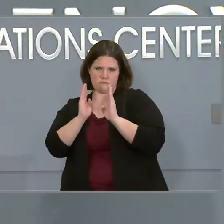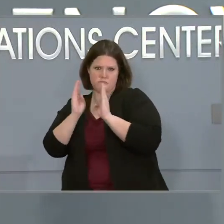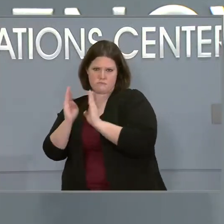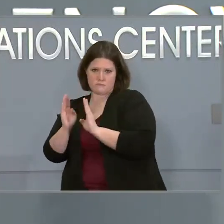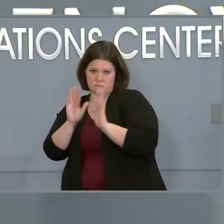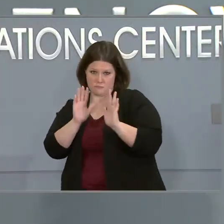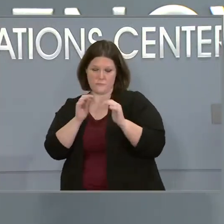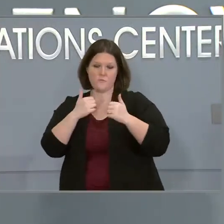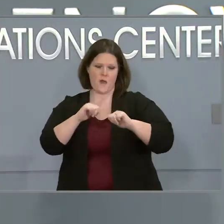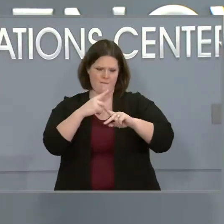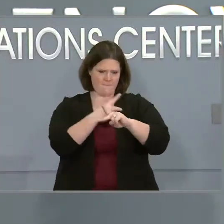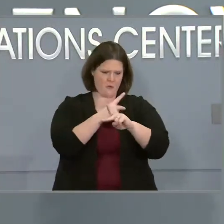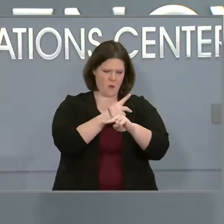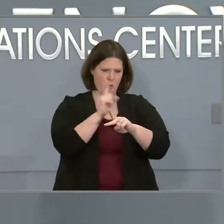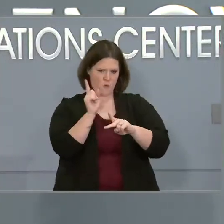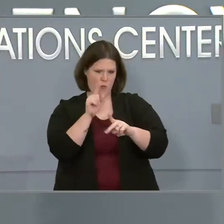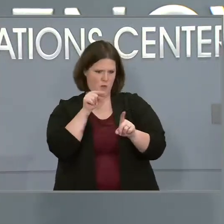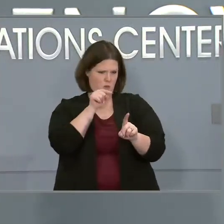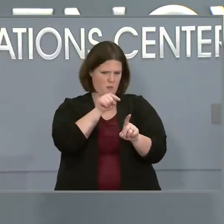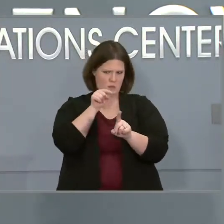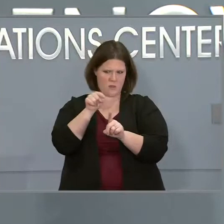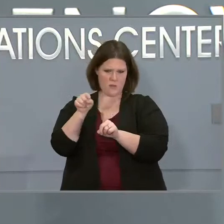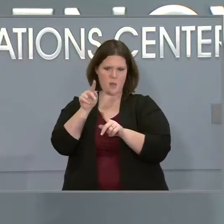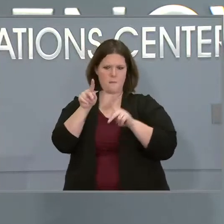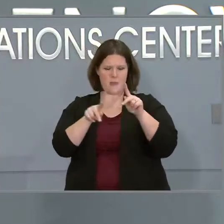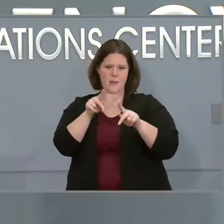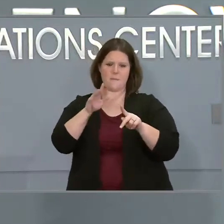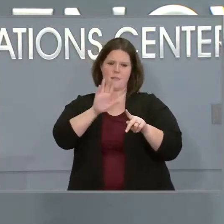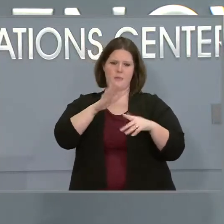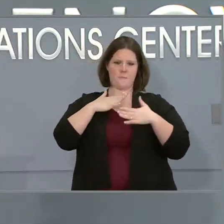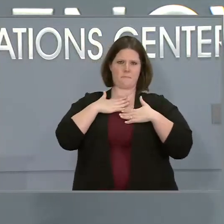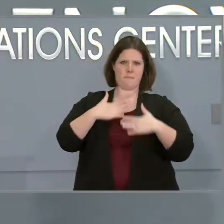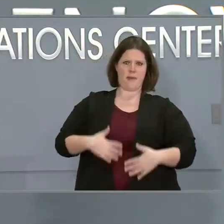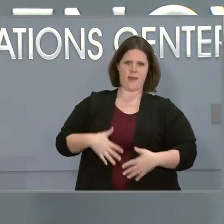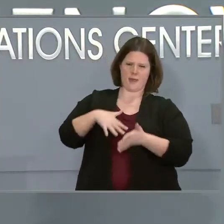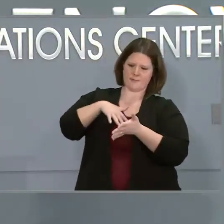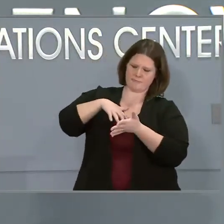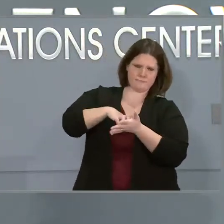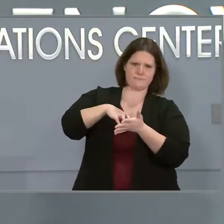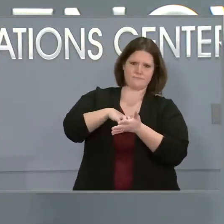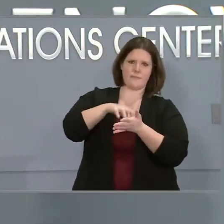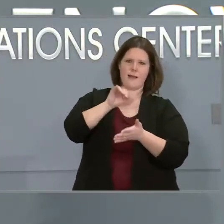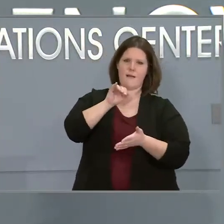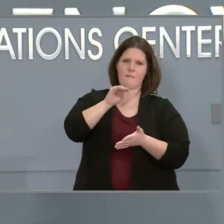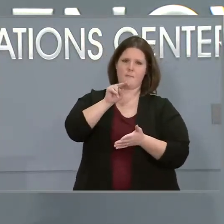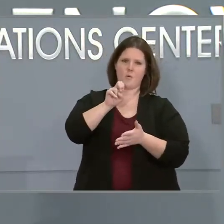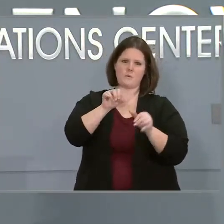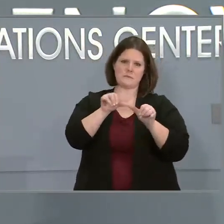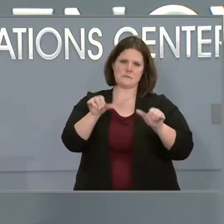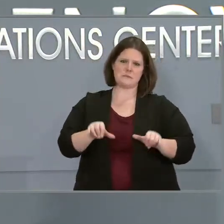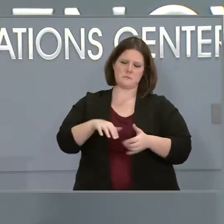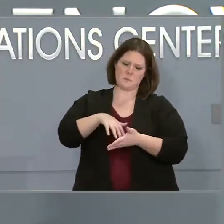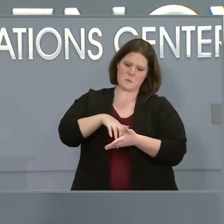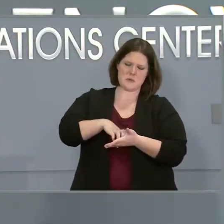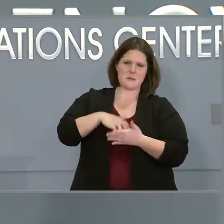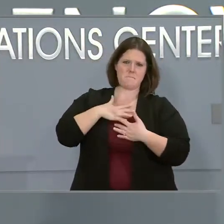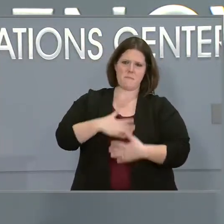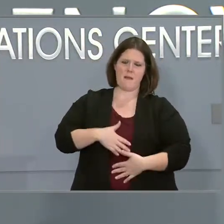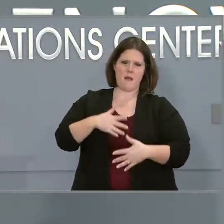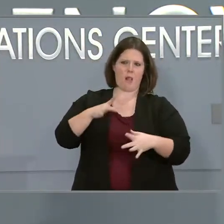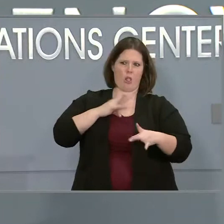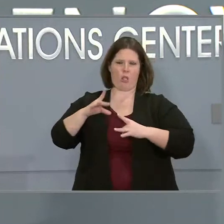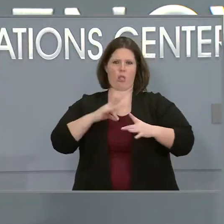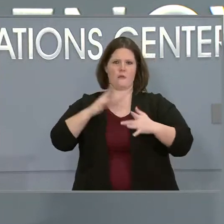looking for places where we know folks are more immunocompromised. So maybe they've gotten vaccinated, but because they have some